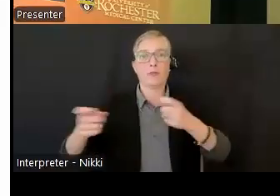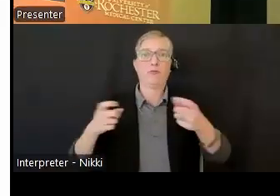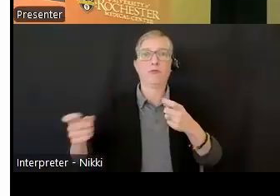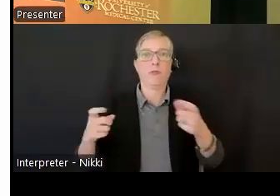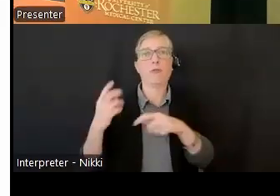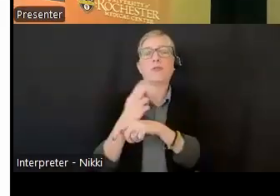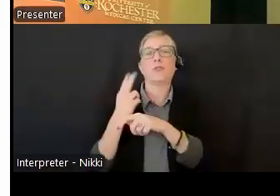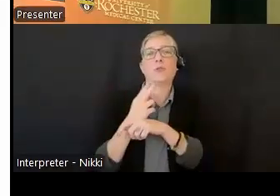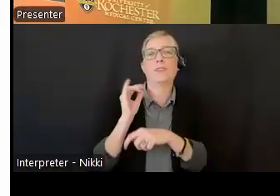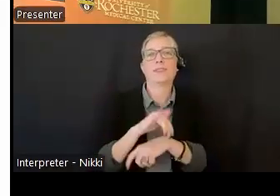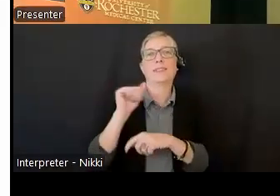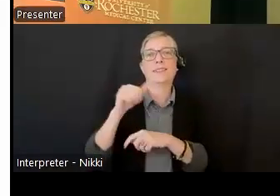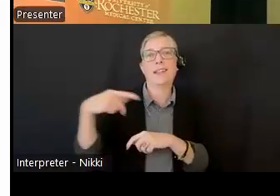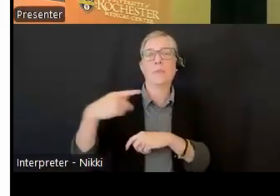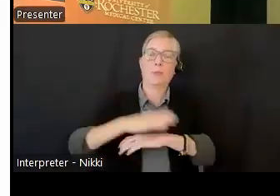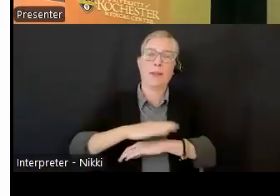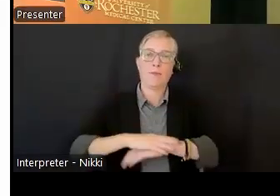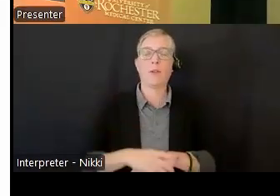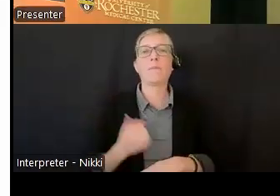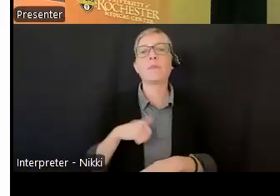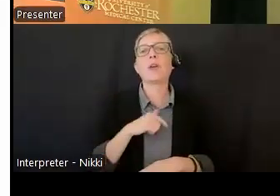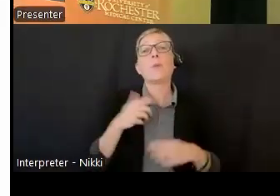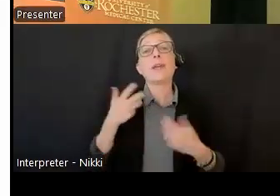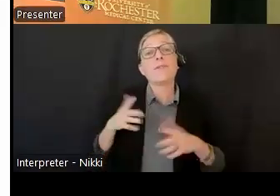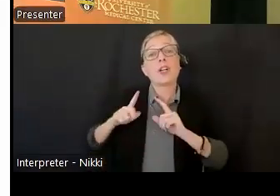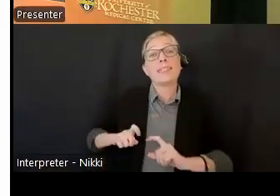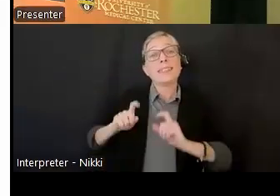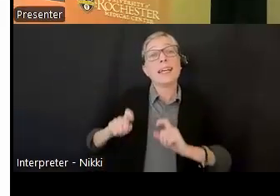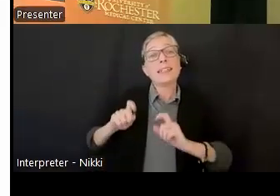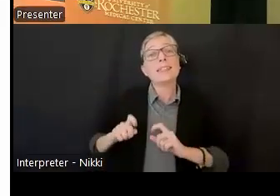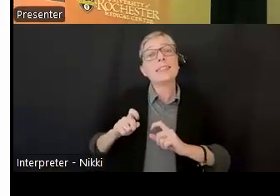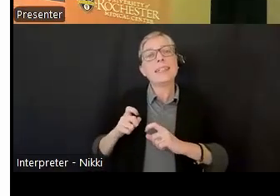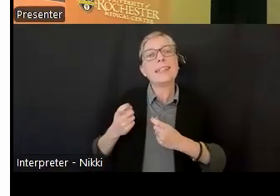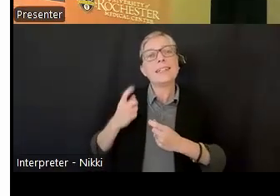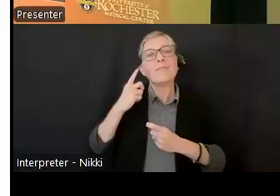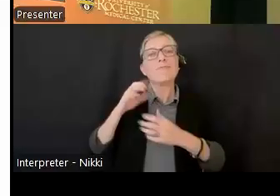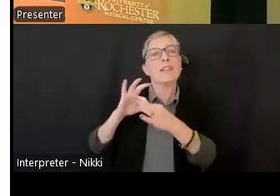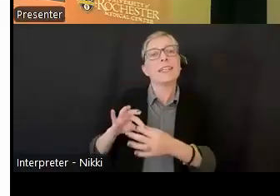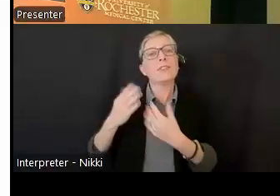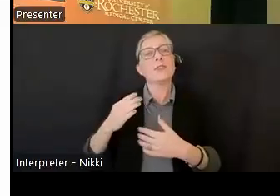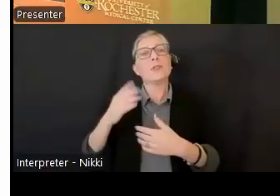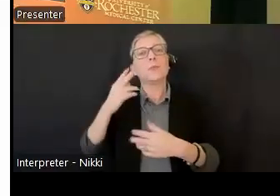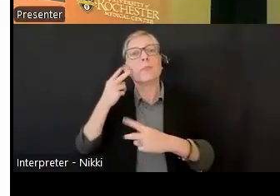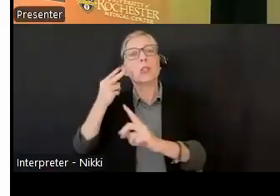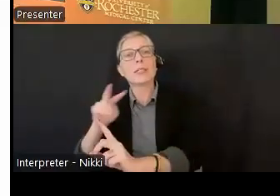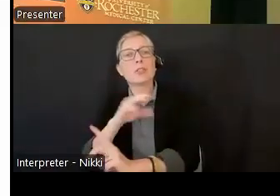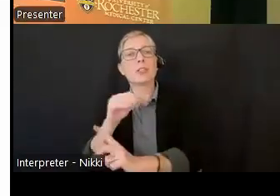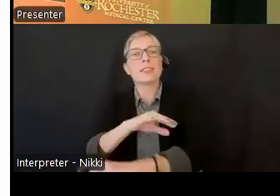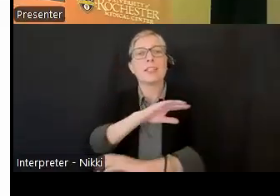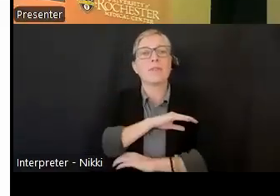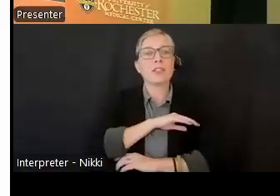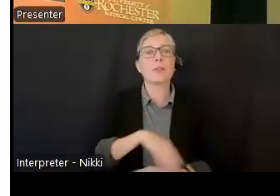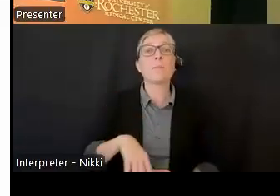various populations to assess perception and satisfaction using the platform. So 2 studies in particular, Dr. Burberry et